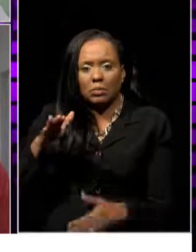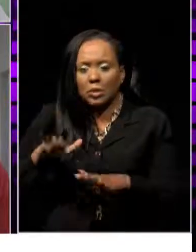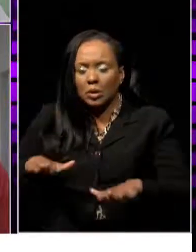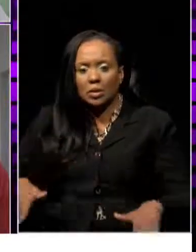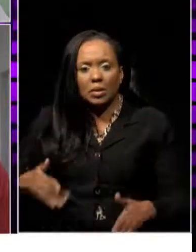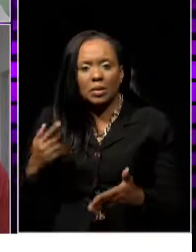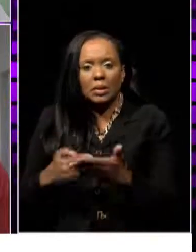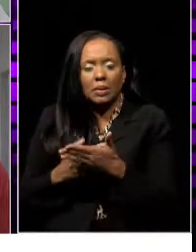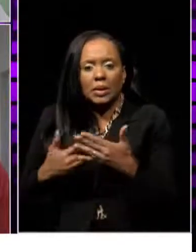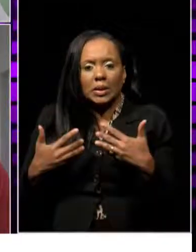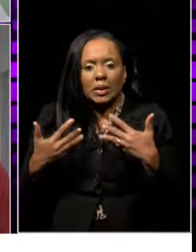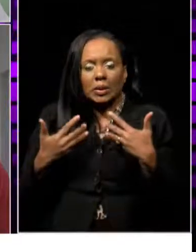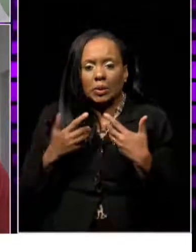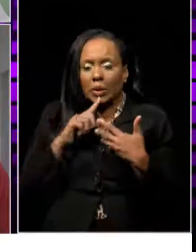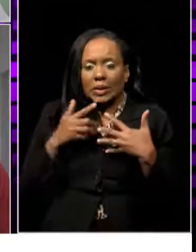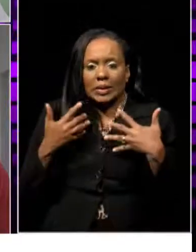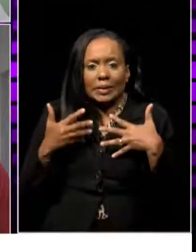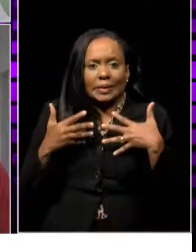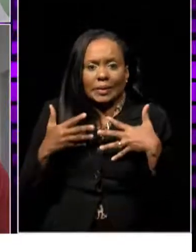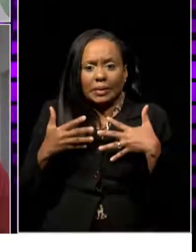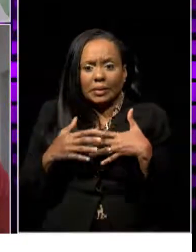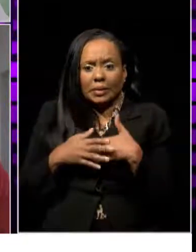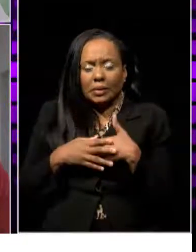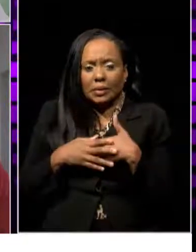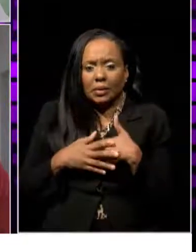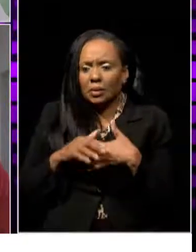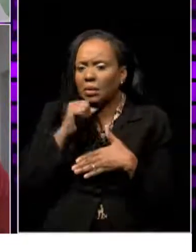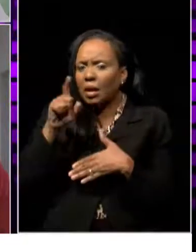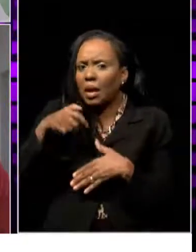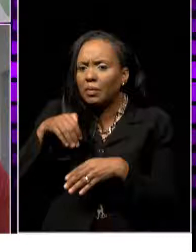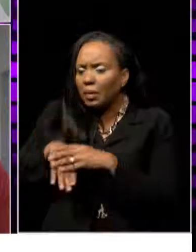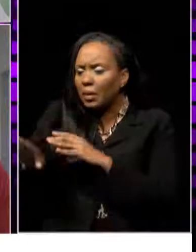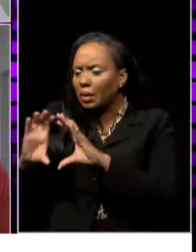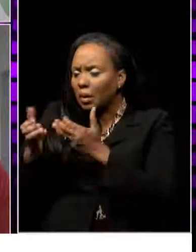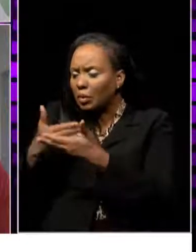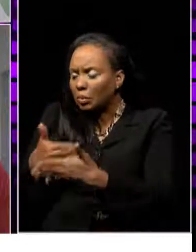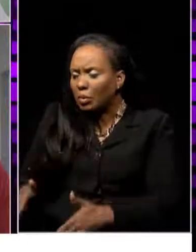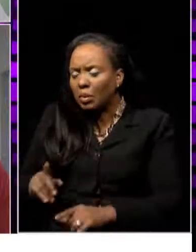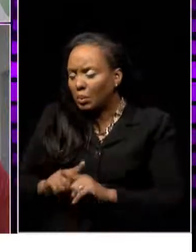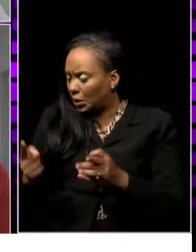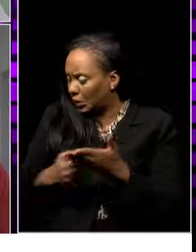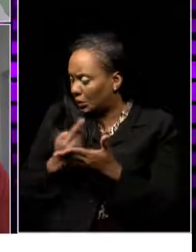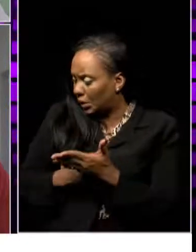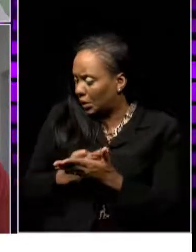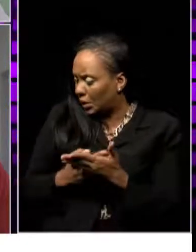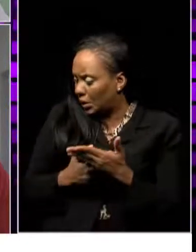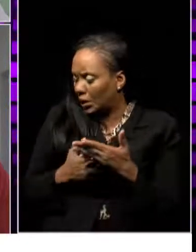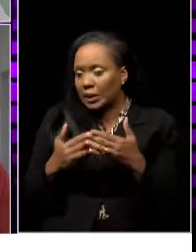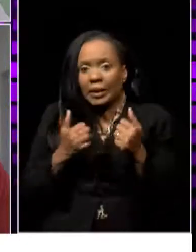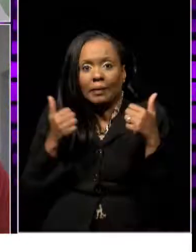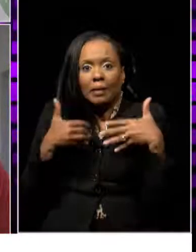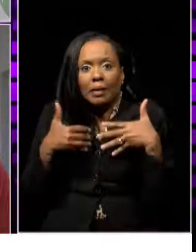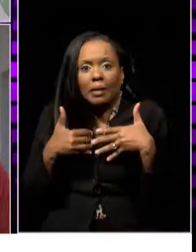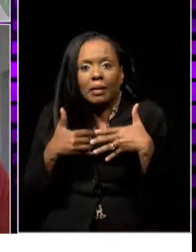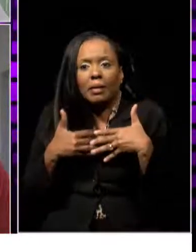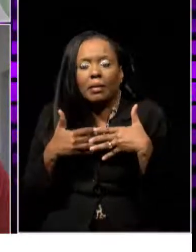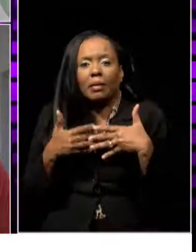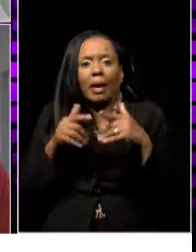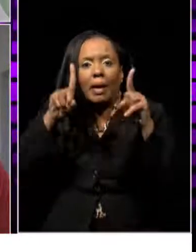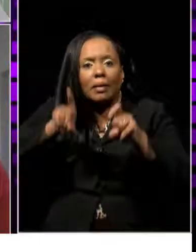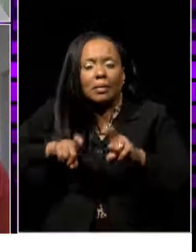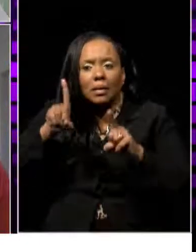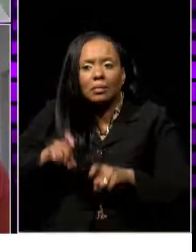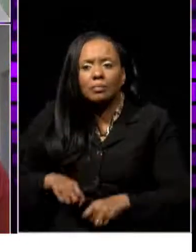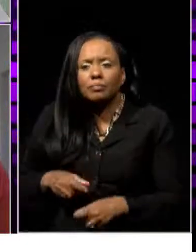Because even though you don't have to go to the classroom, you still have that anxiety and that fear of the word exam or assessment. What has